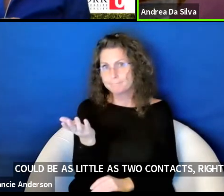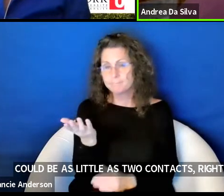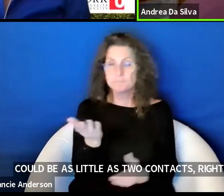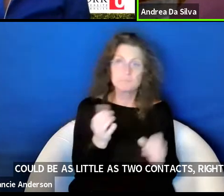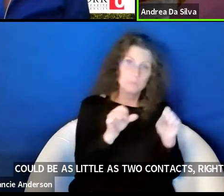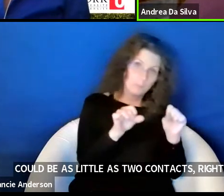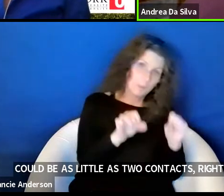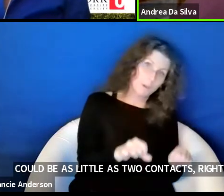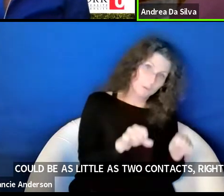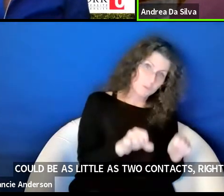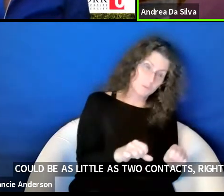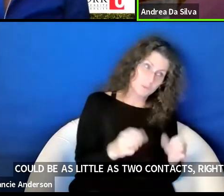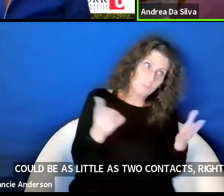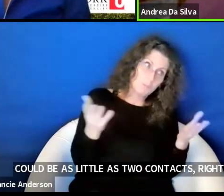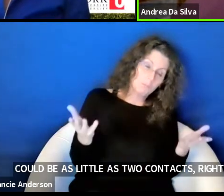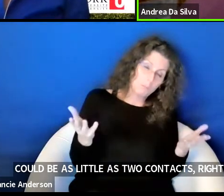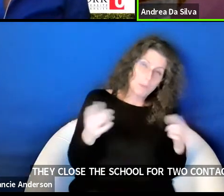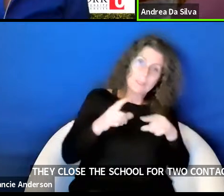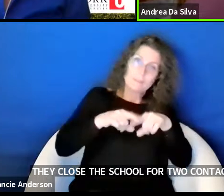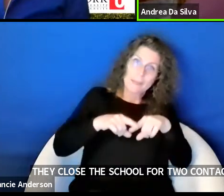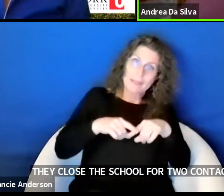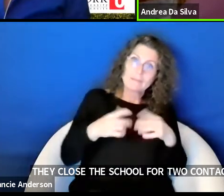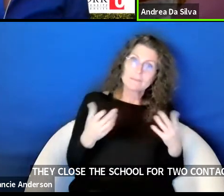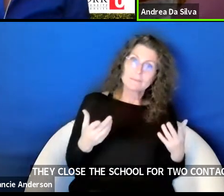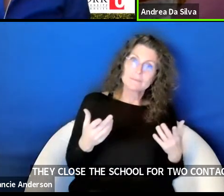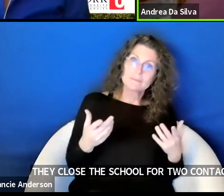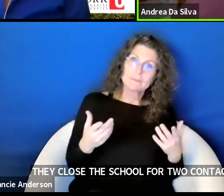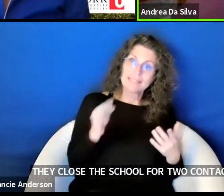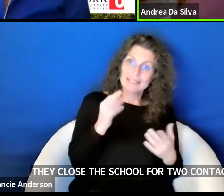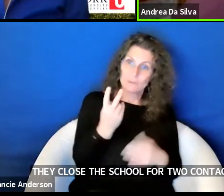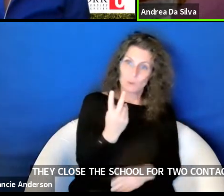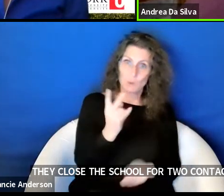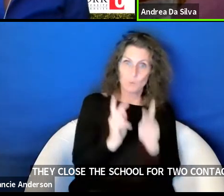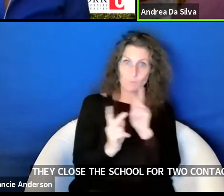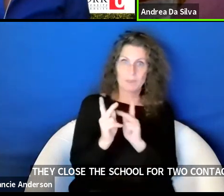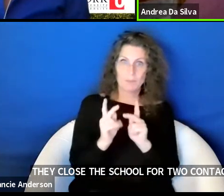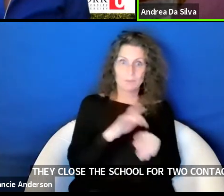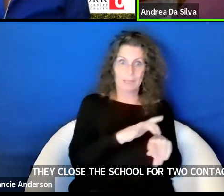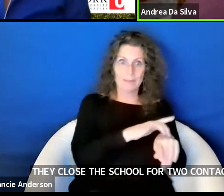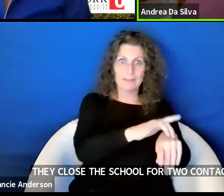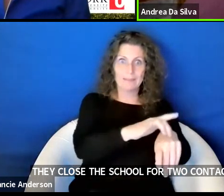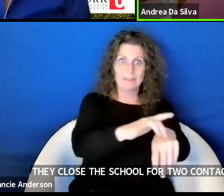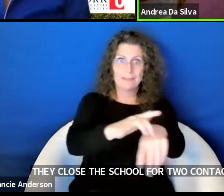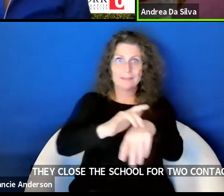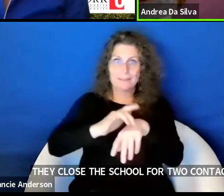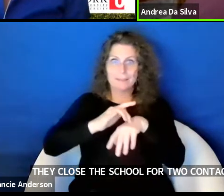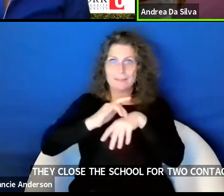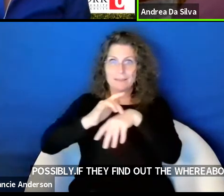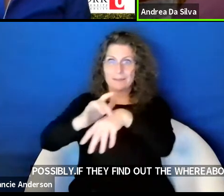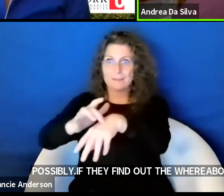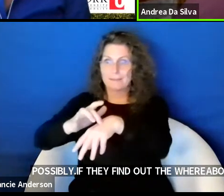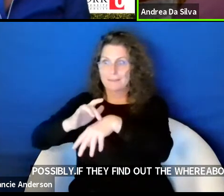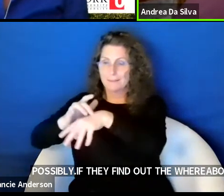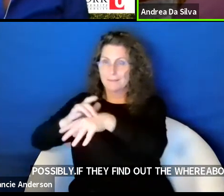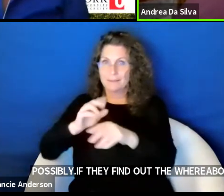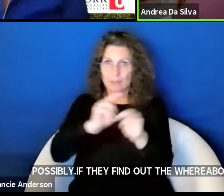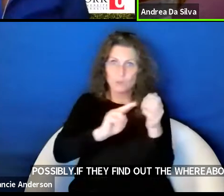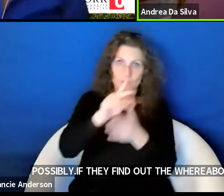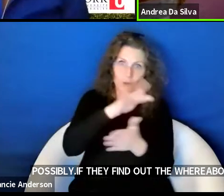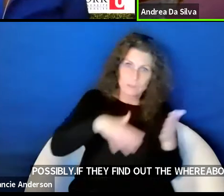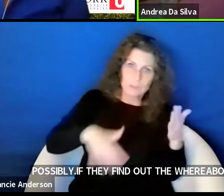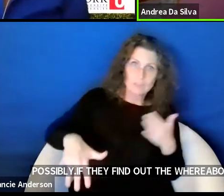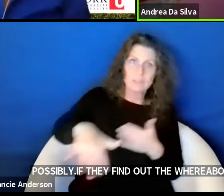Possibly, if they find out the whereabouts of the contact and how big the outbreak actually